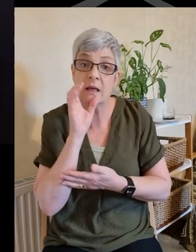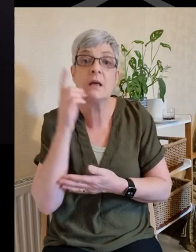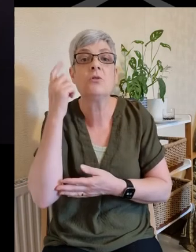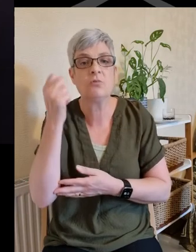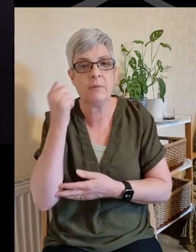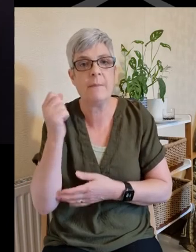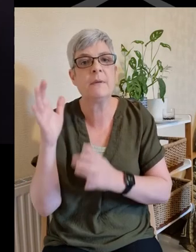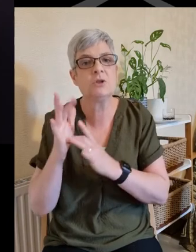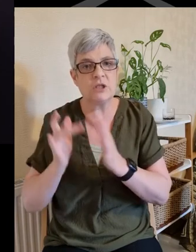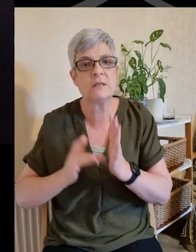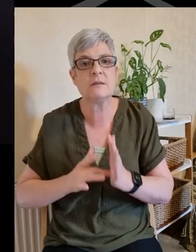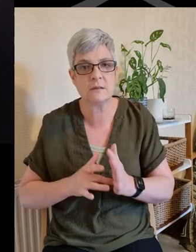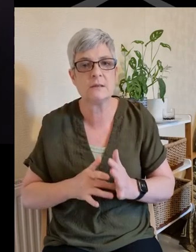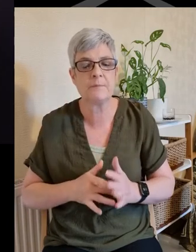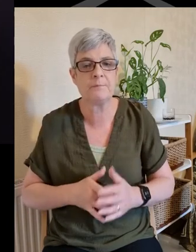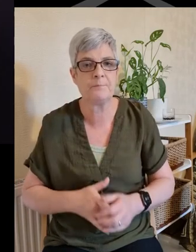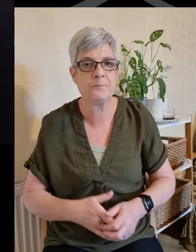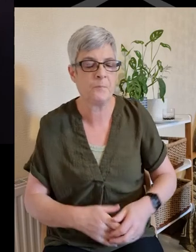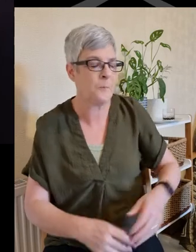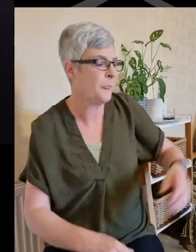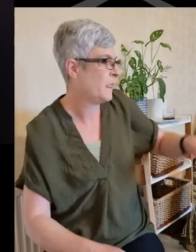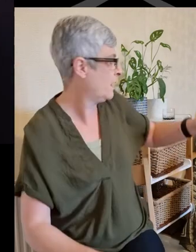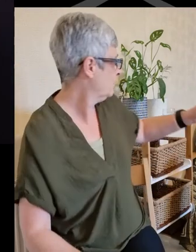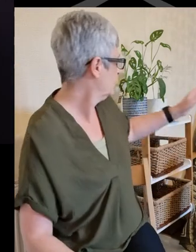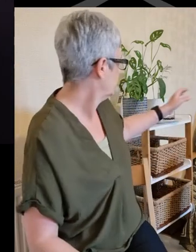him. The blood of Christ.